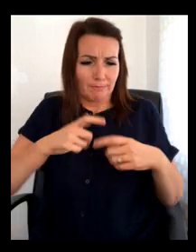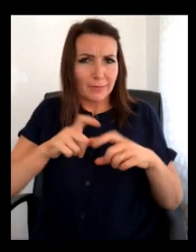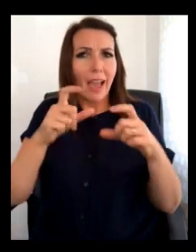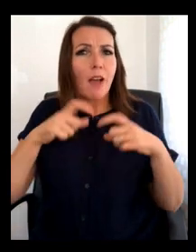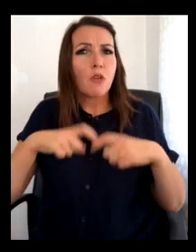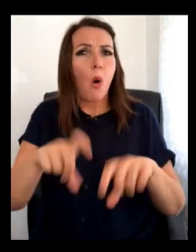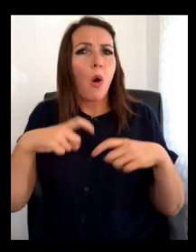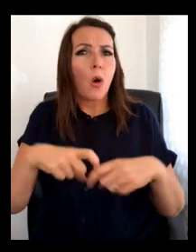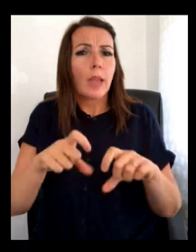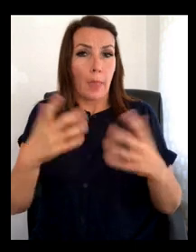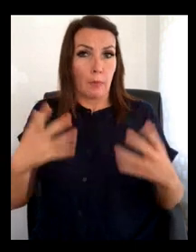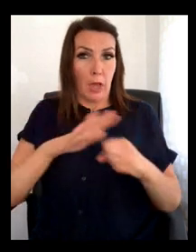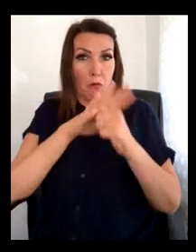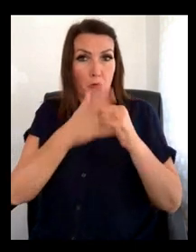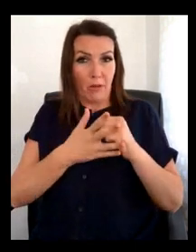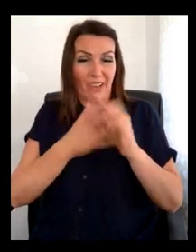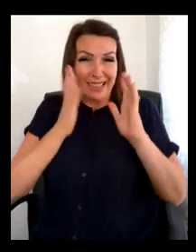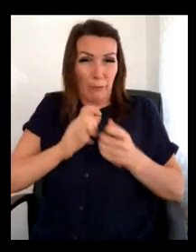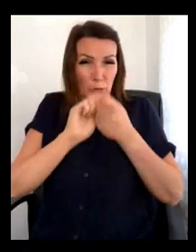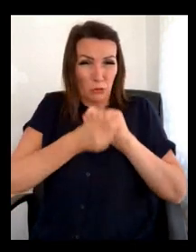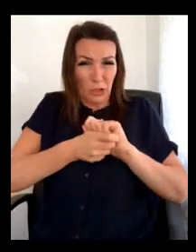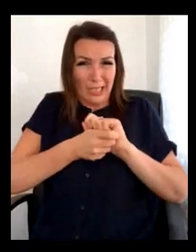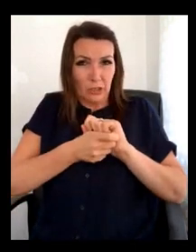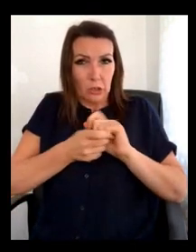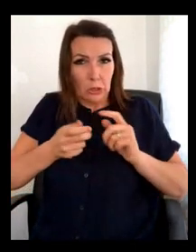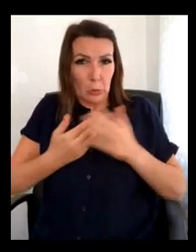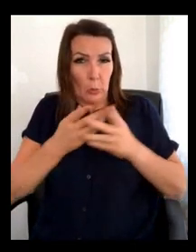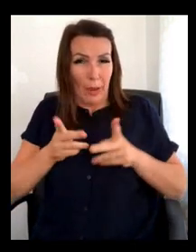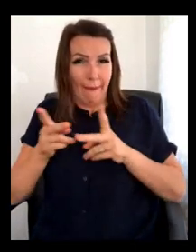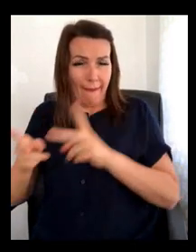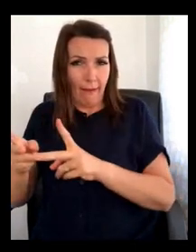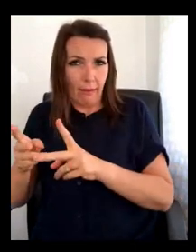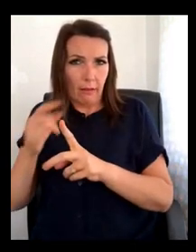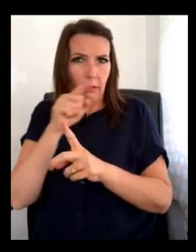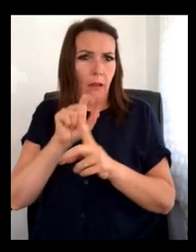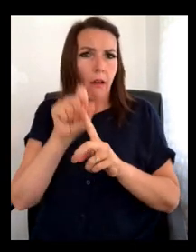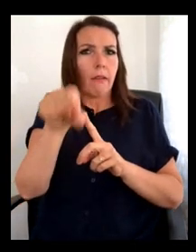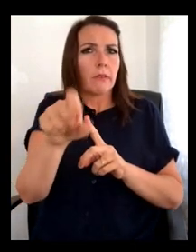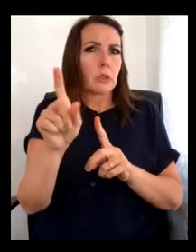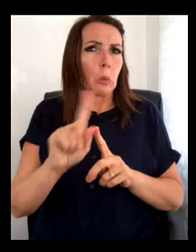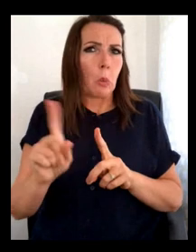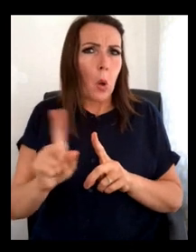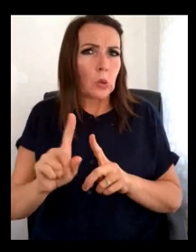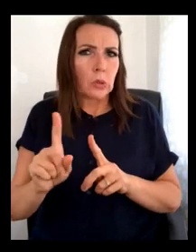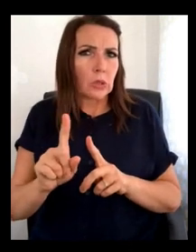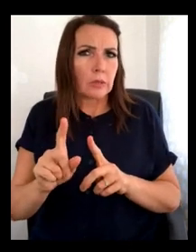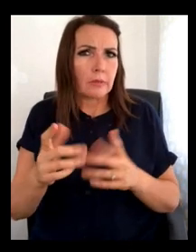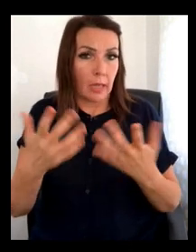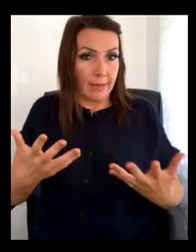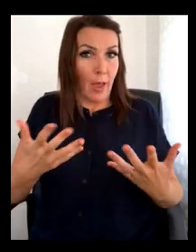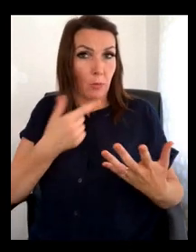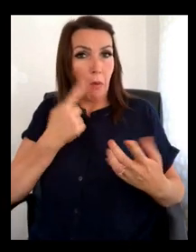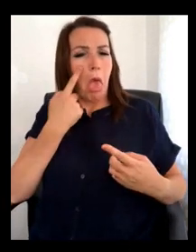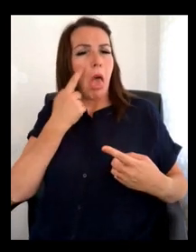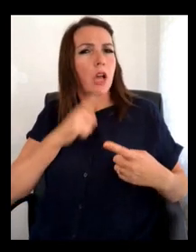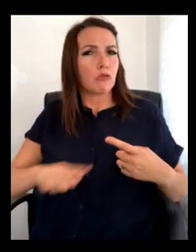moment? Because it does seem that this has been characterized by a kind of generosity that people can try out things, and we say all the time that we're doing that